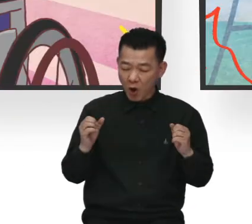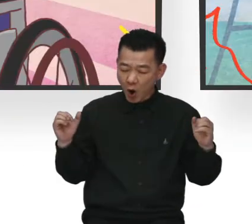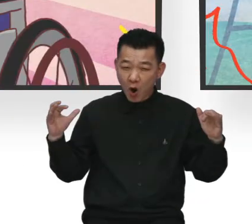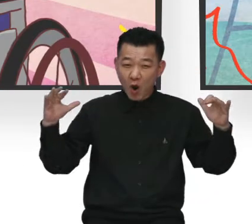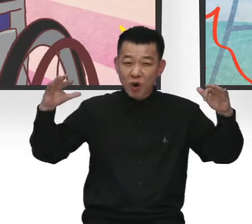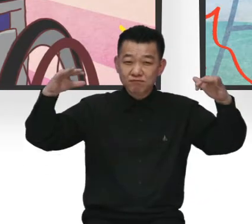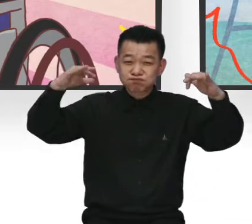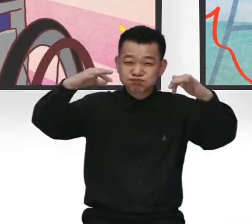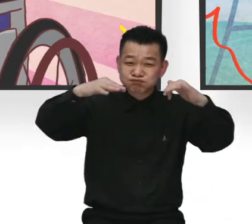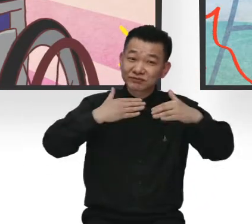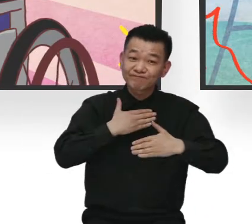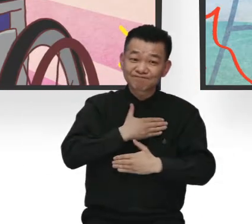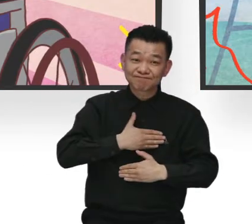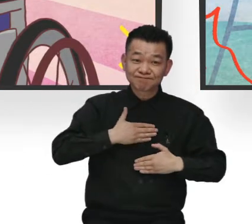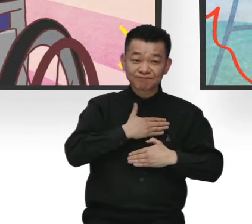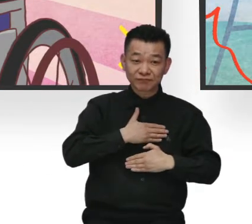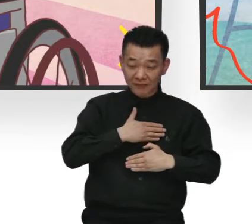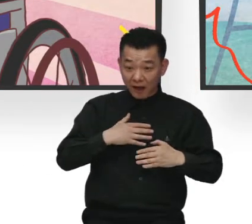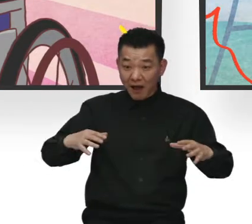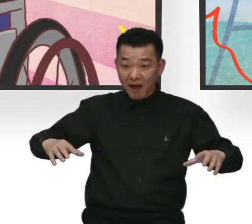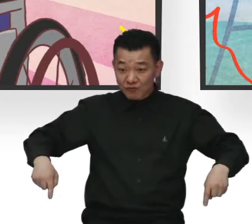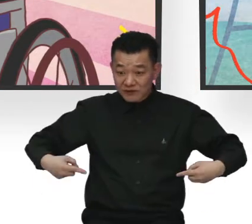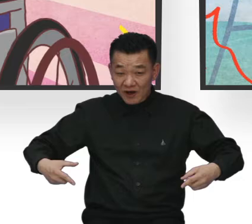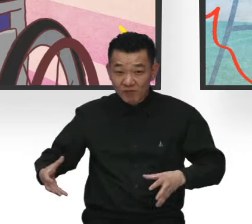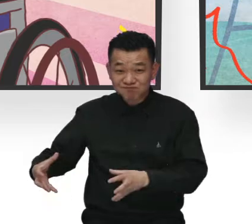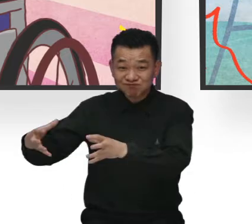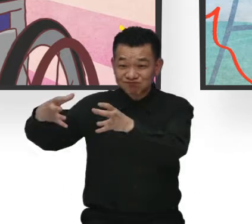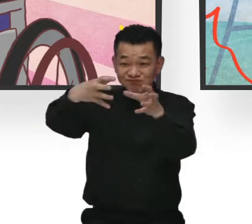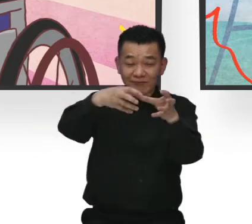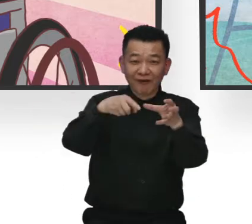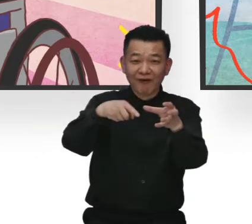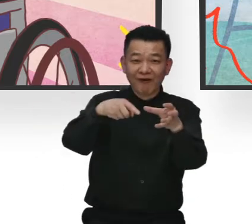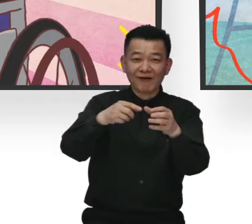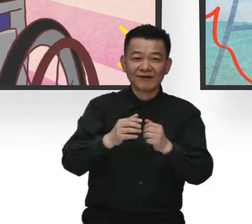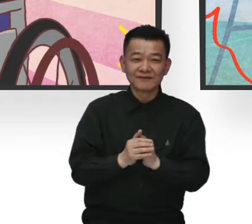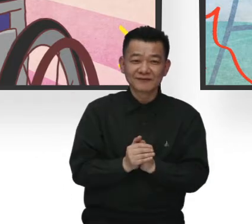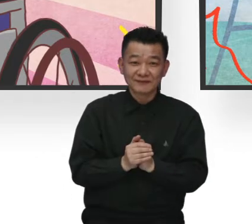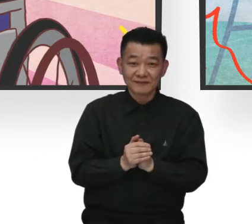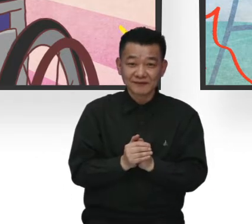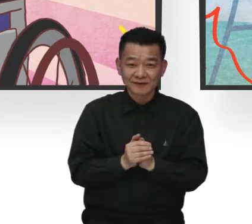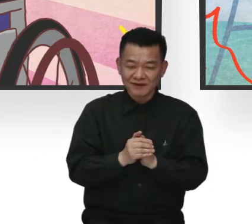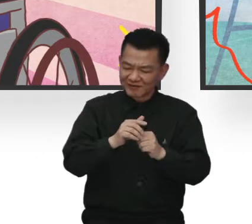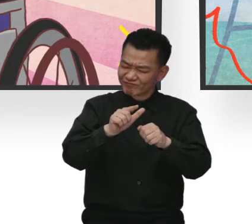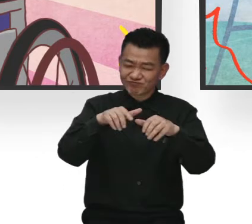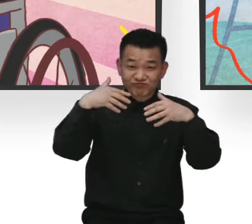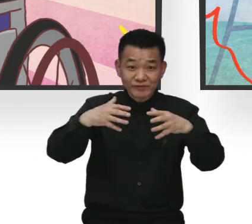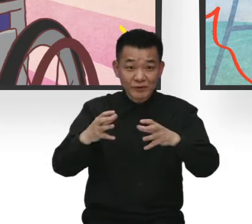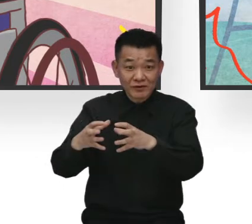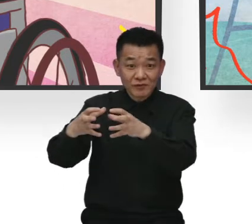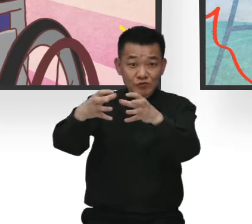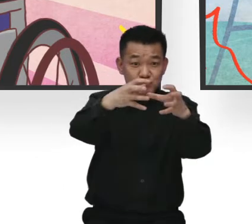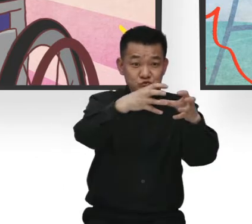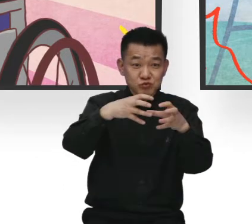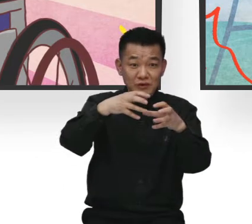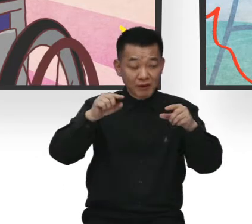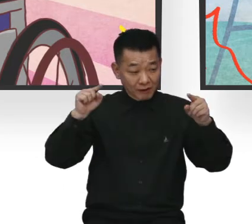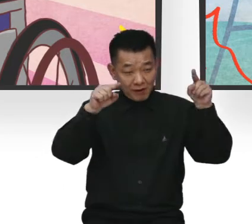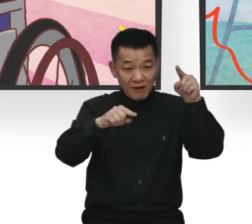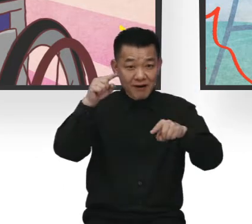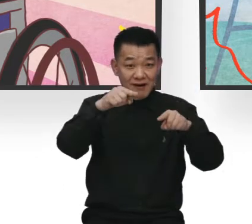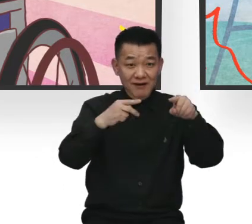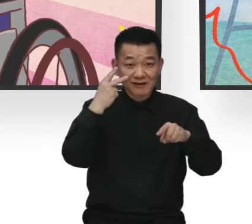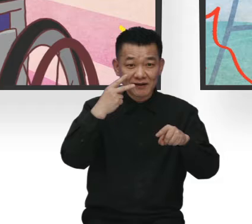group of people on wheelchairs joined this dynamic festival. People who had a difficulty in attending the festival